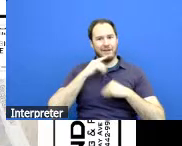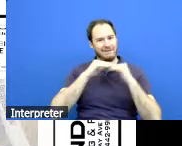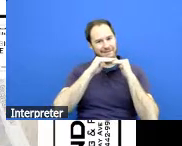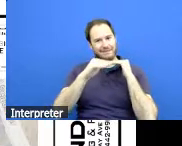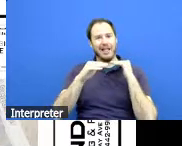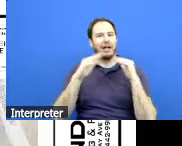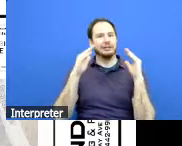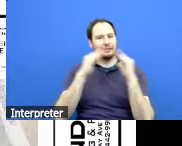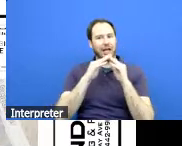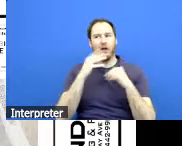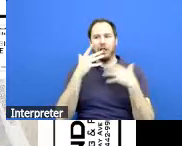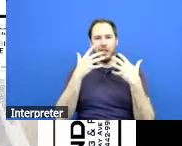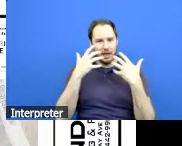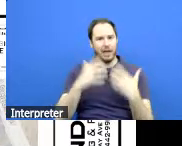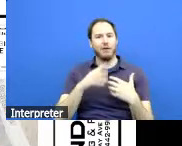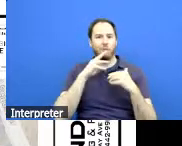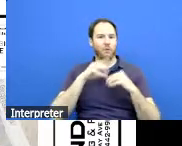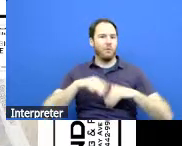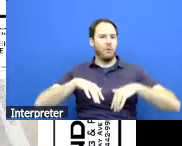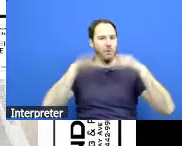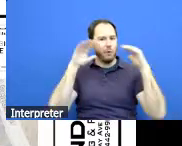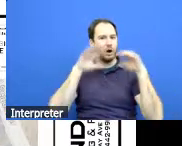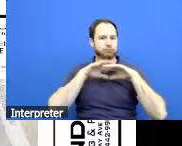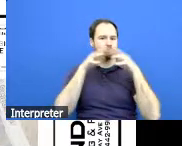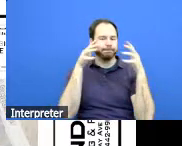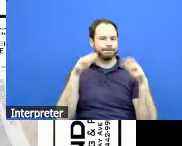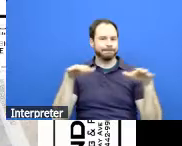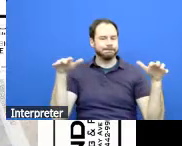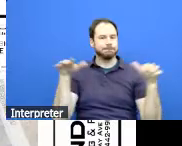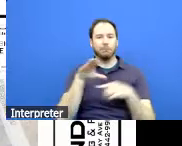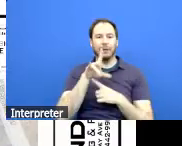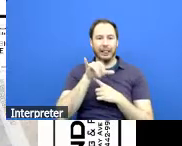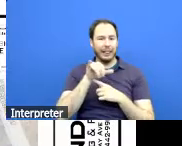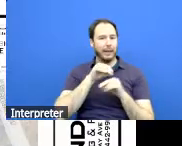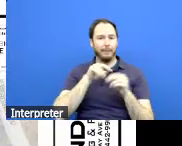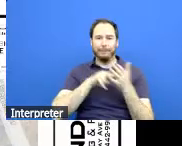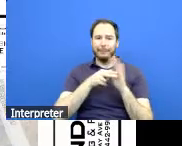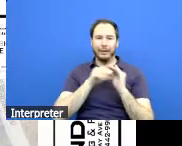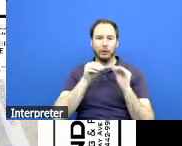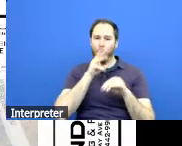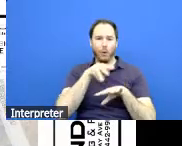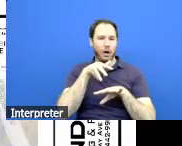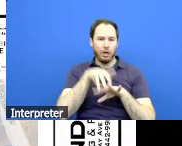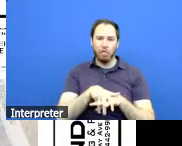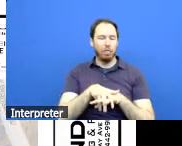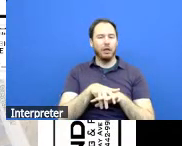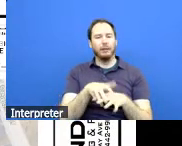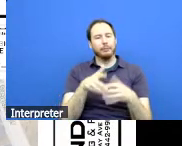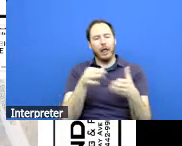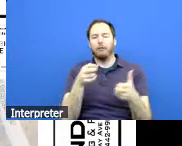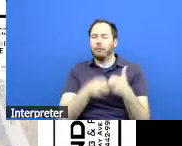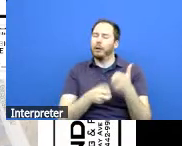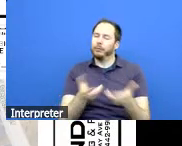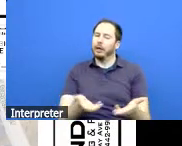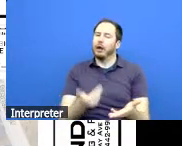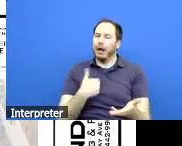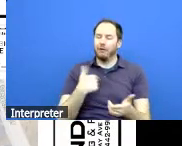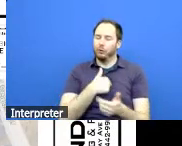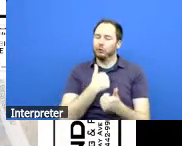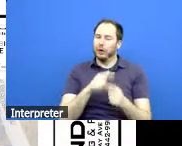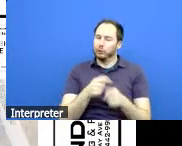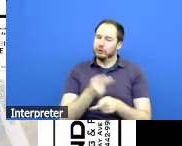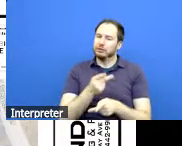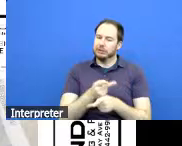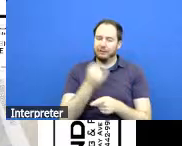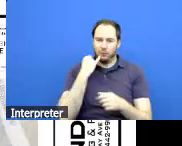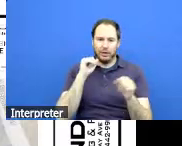a floodplain of a river, clay soil, lots of problems. So it's something that, and obviously